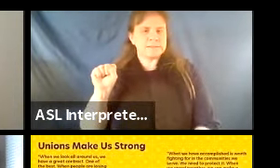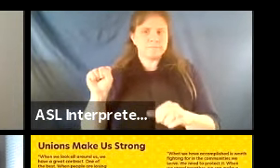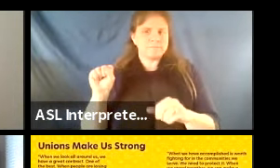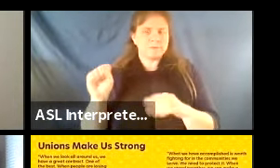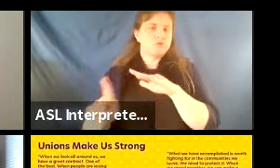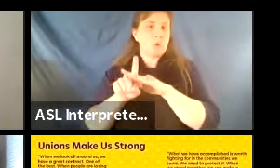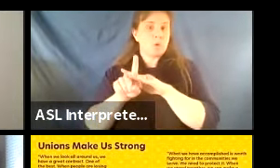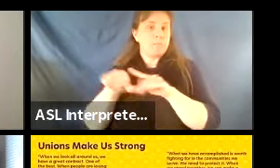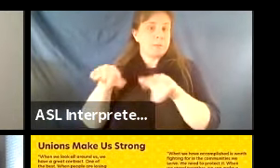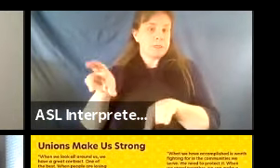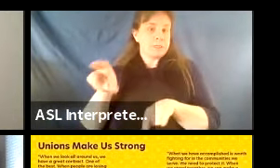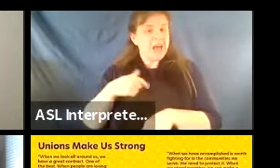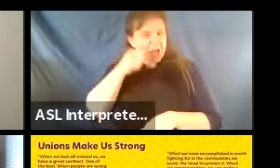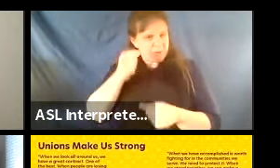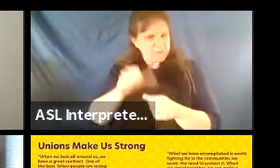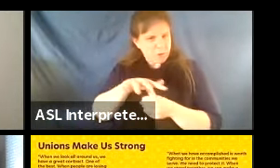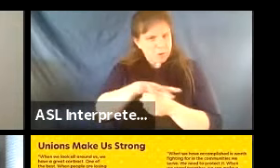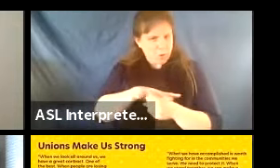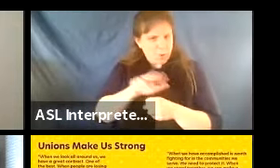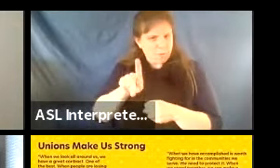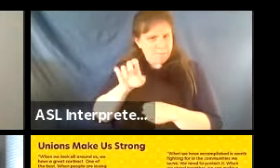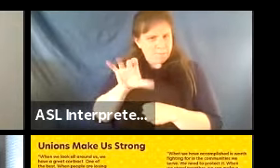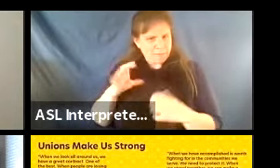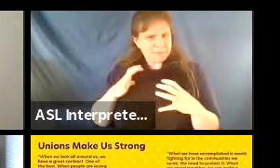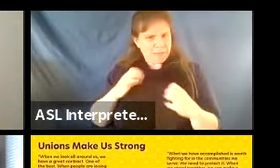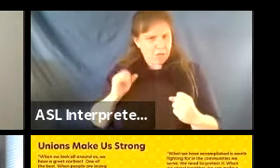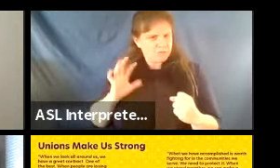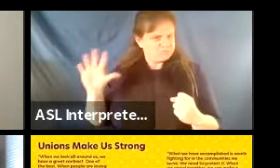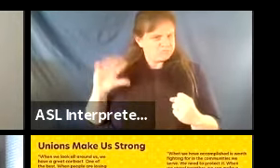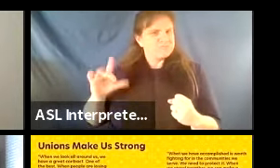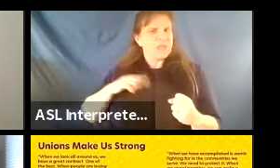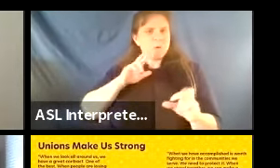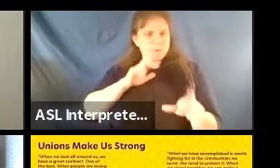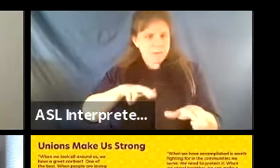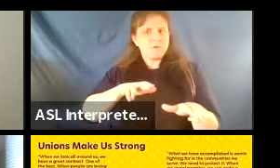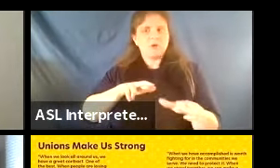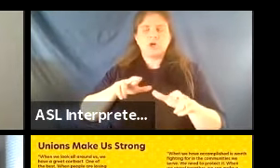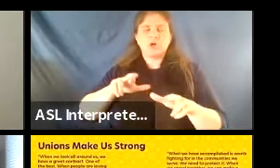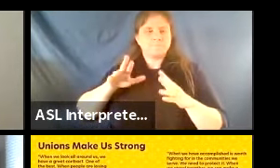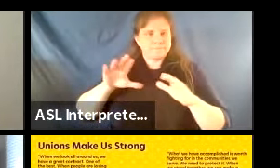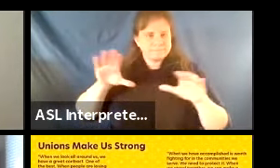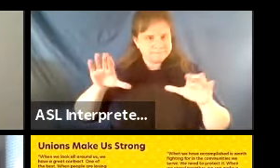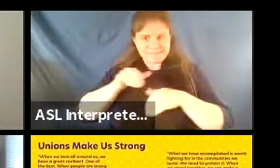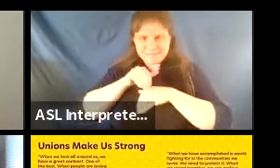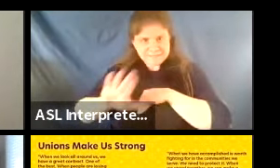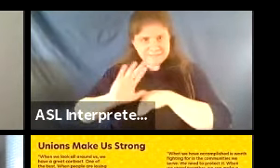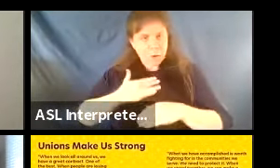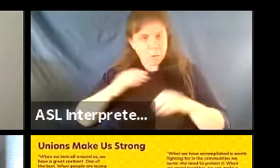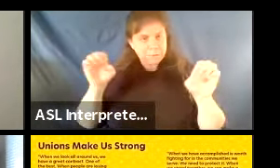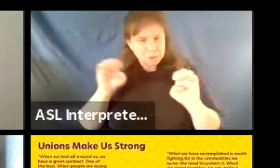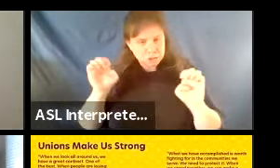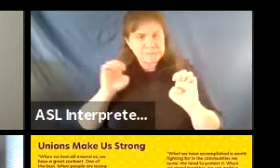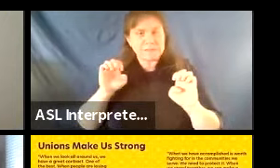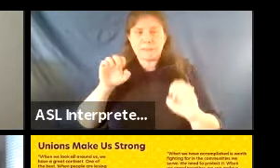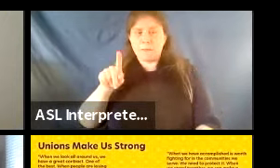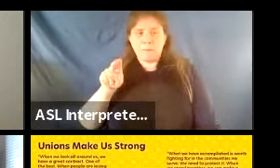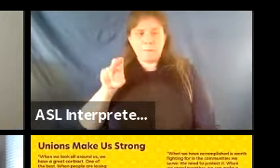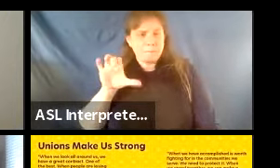level, our emergency response for public health, and just sort of starting to see that this was evolving into a potential emergency.